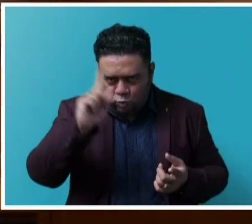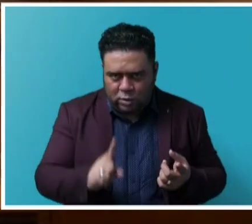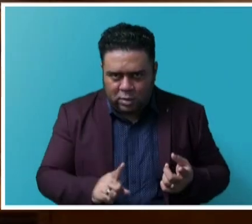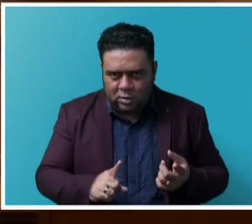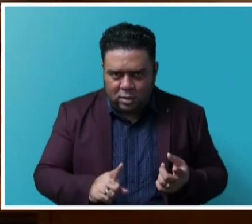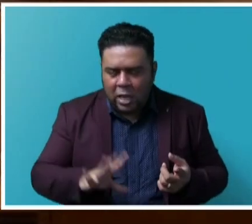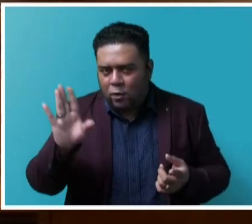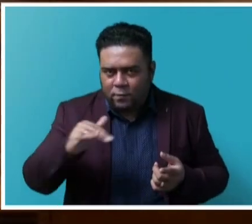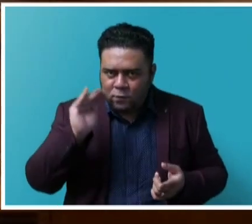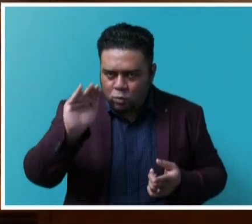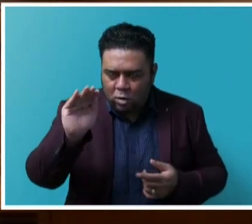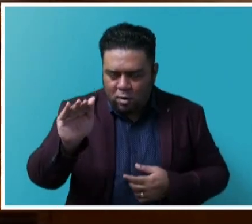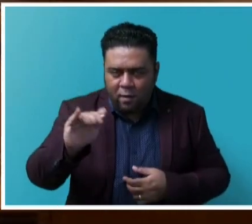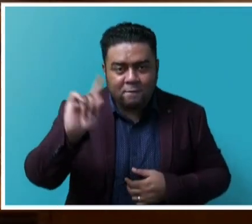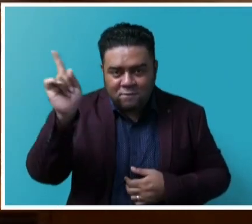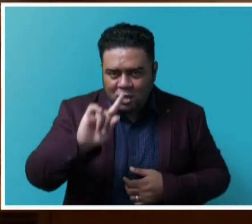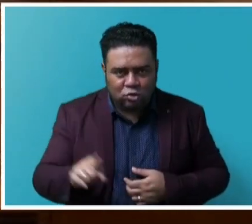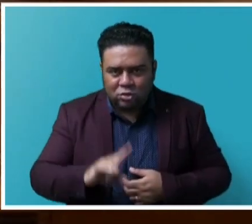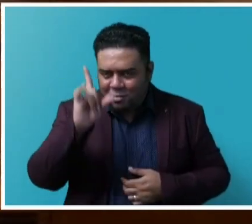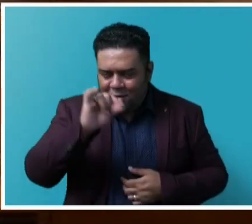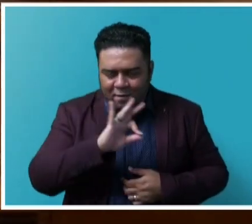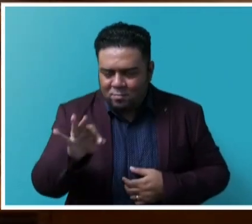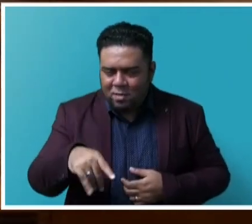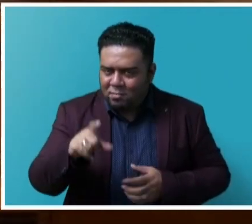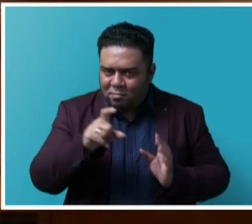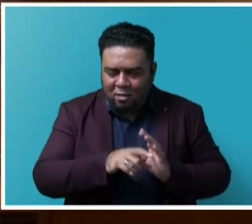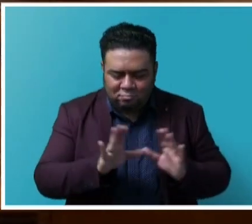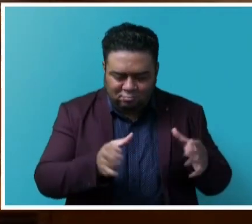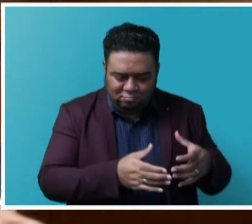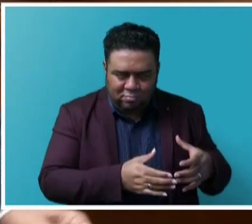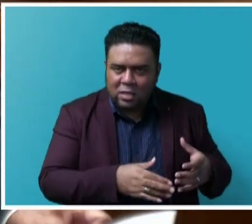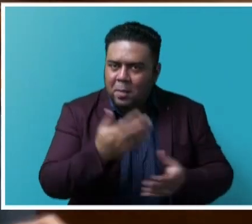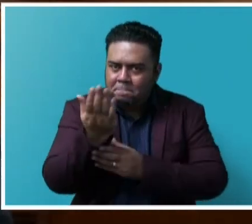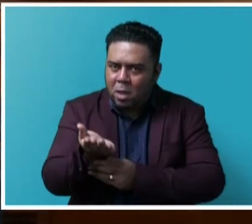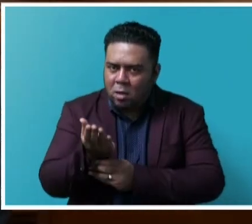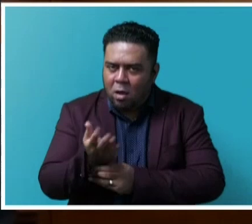and of the future, Fiji can never be classed as a beggar.